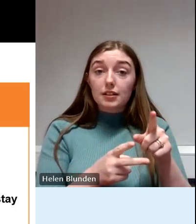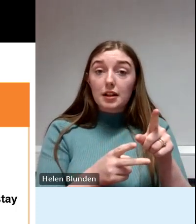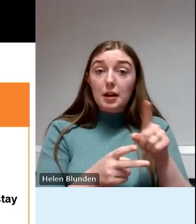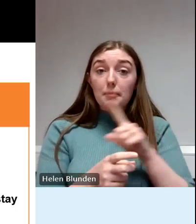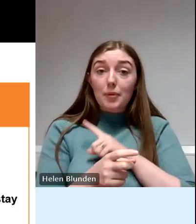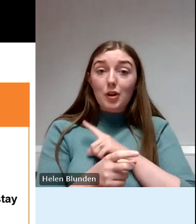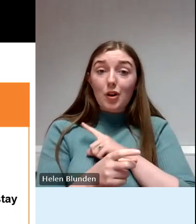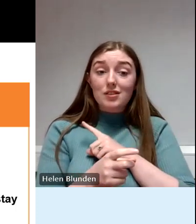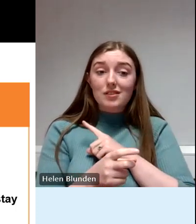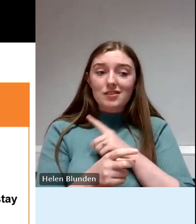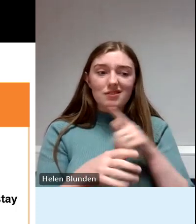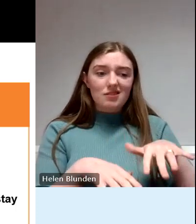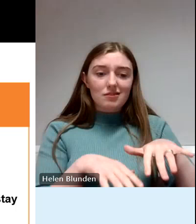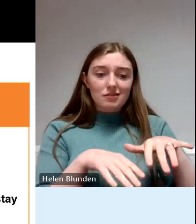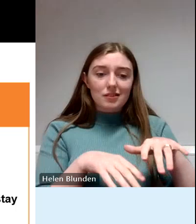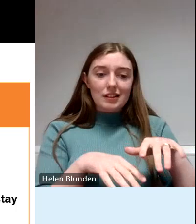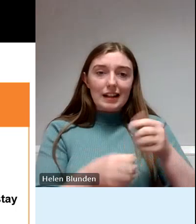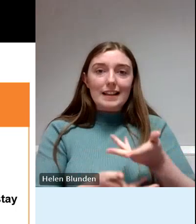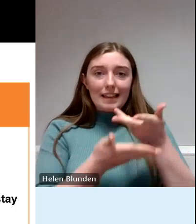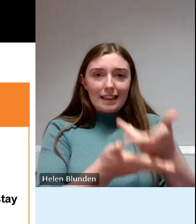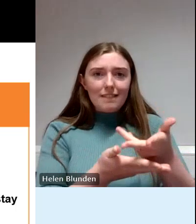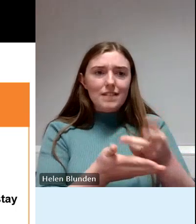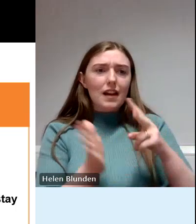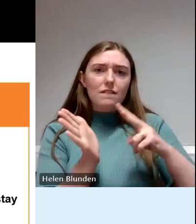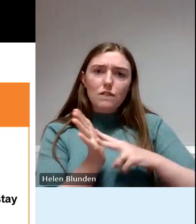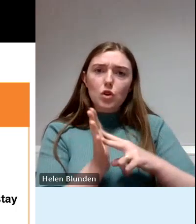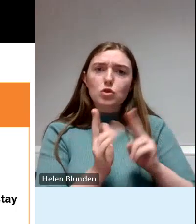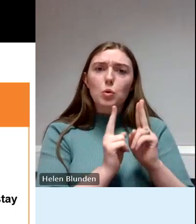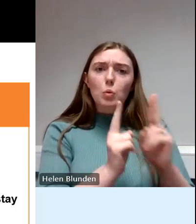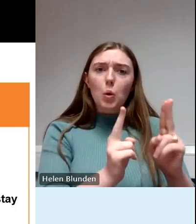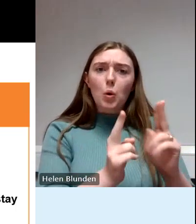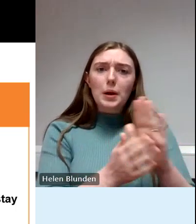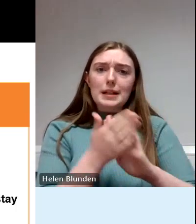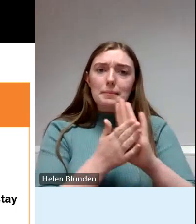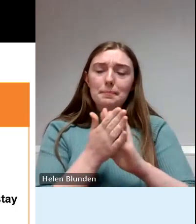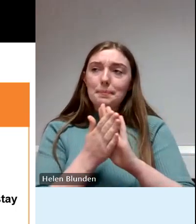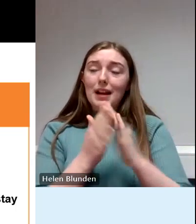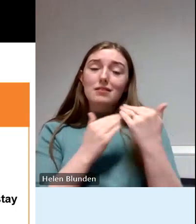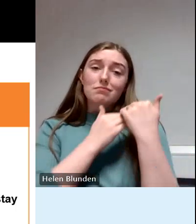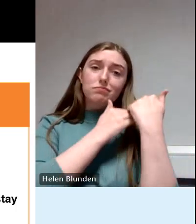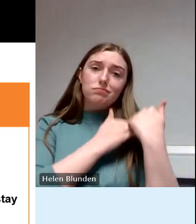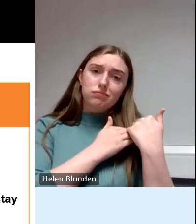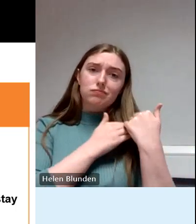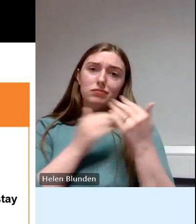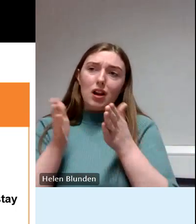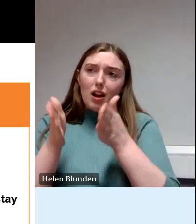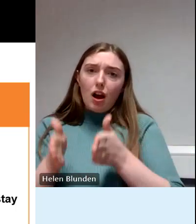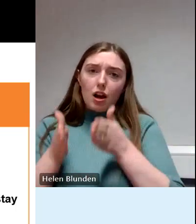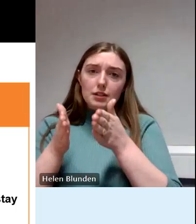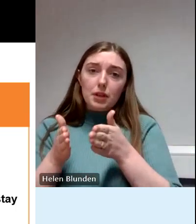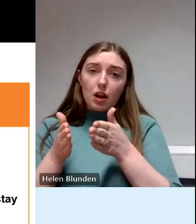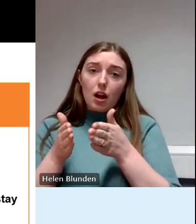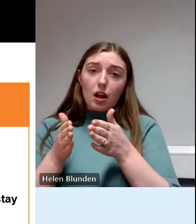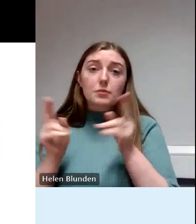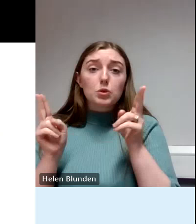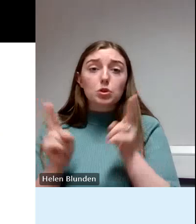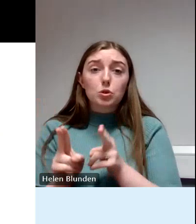virtual wards, that should release some of that pressure point that we see at our front door and in our acute